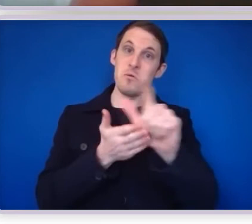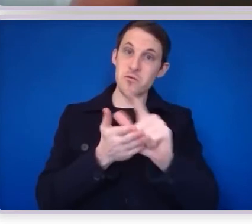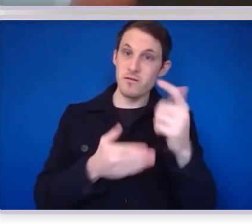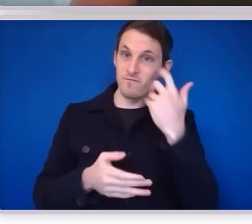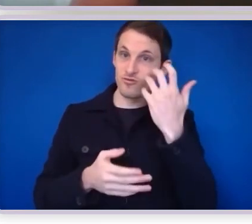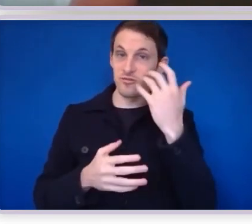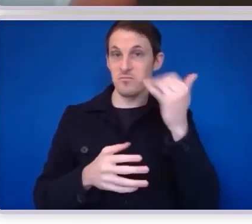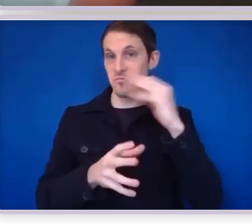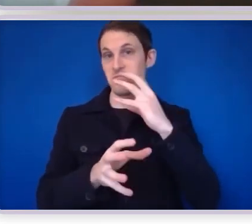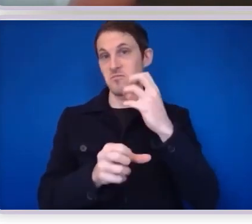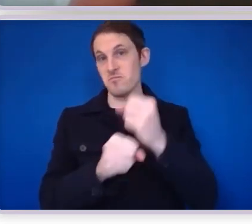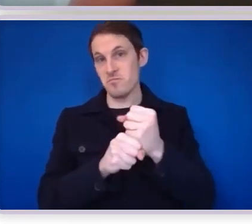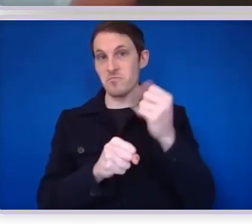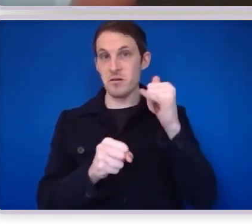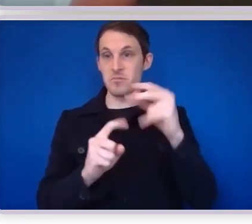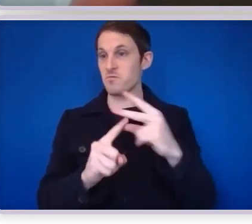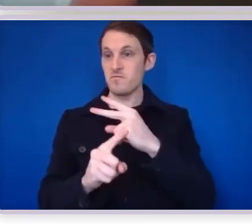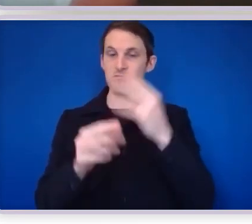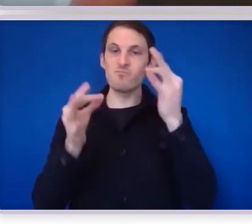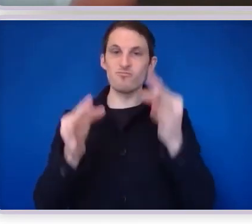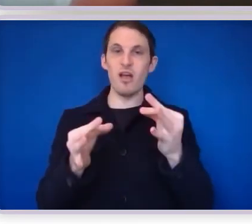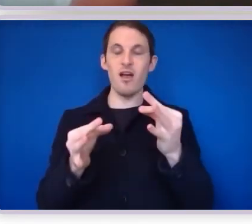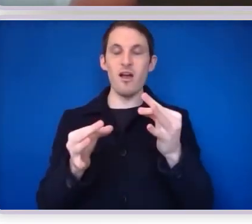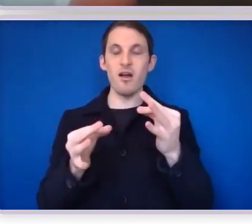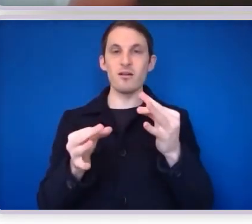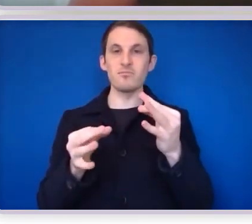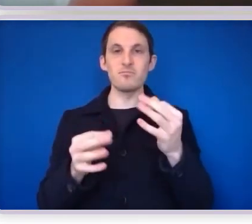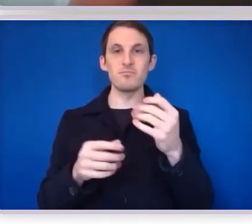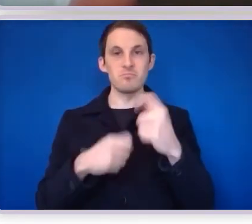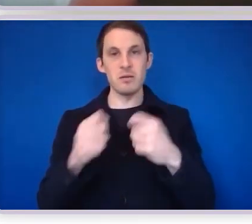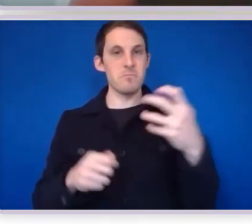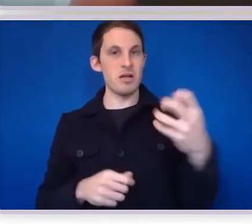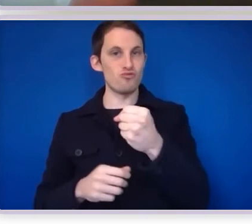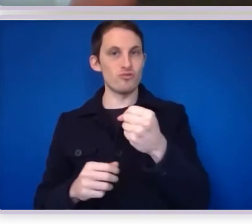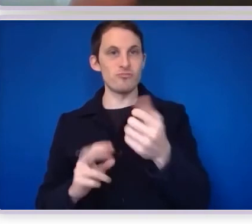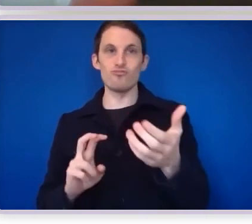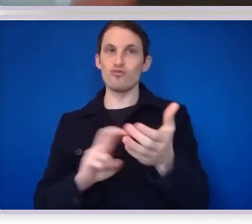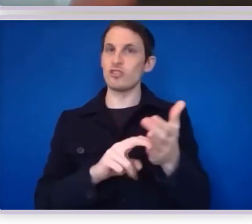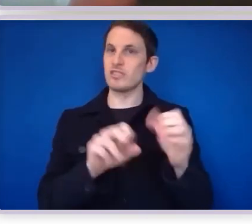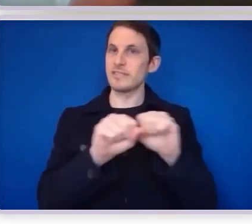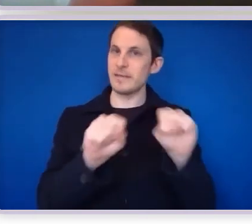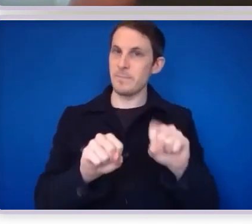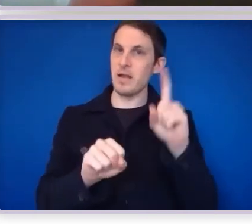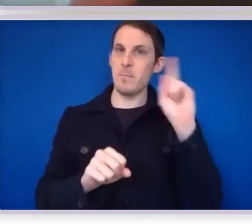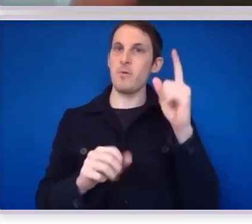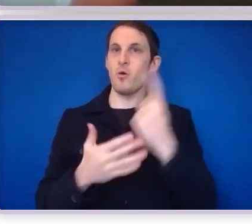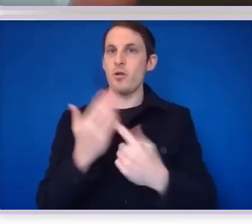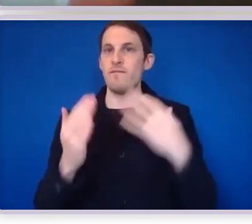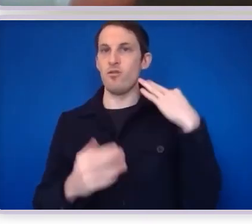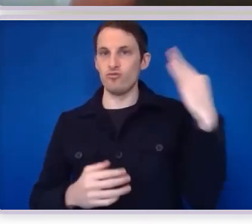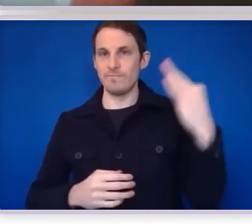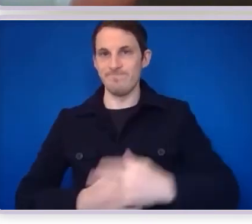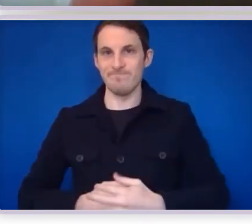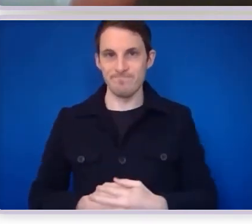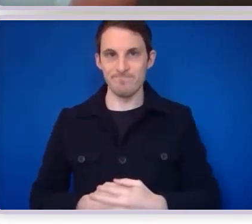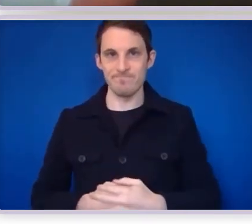decide to change that to a mandatory registration scheme, but at the moment it's a voluntary registration scheme.